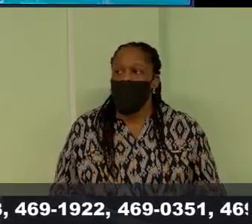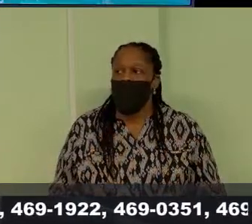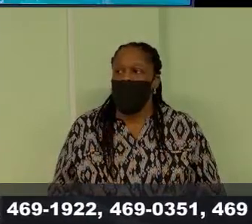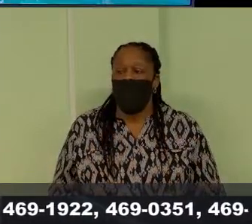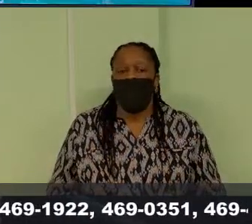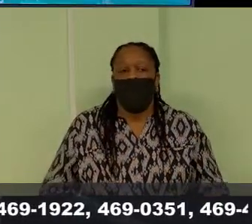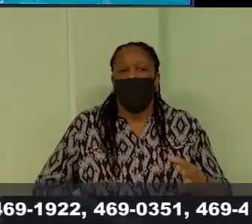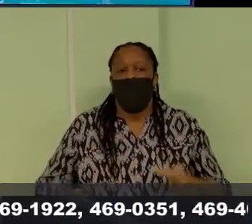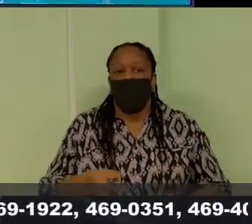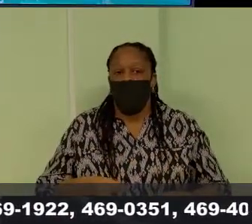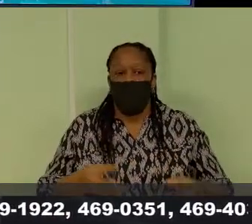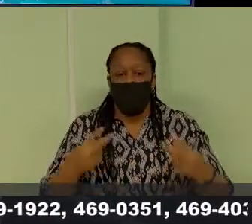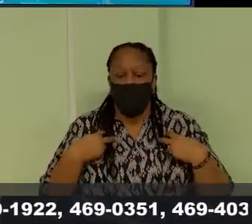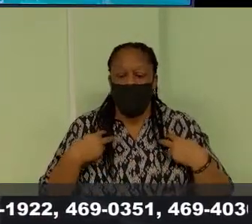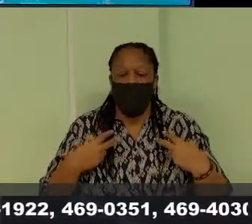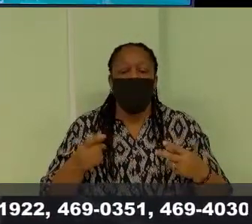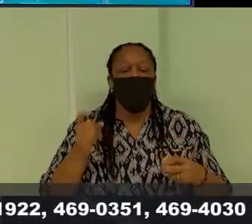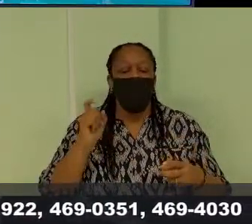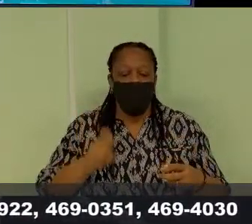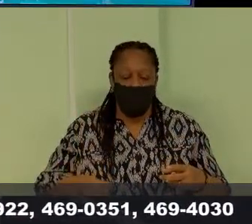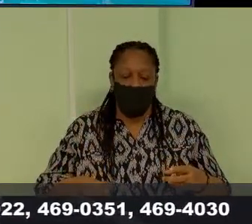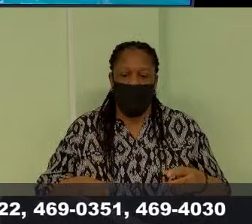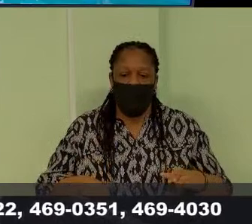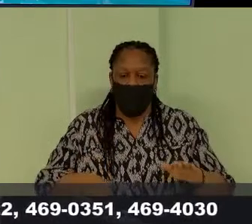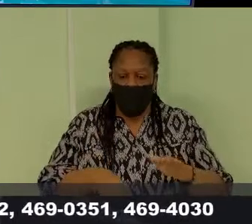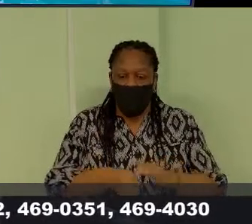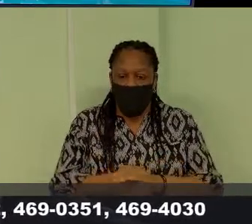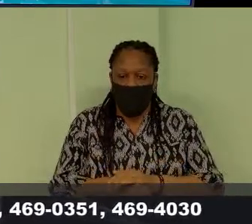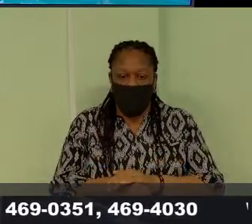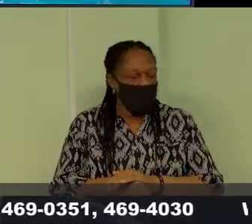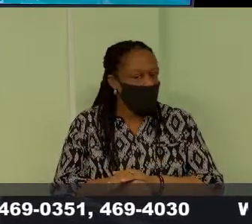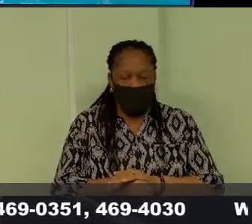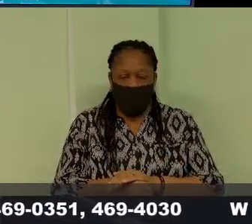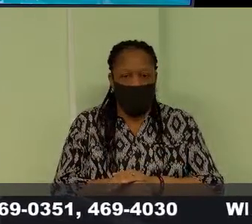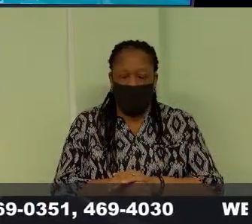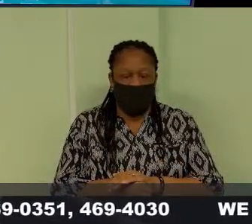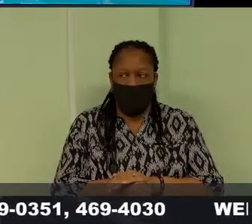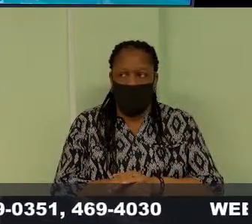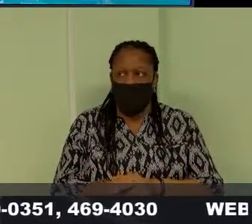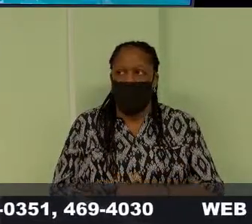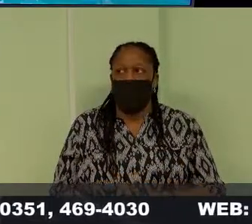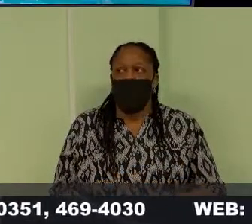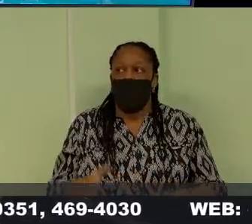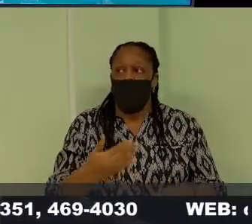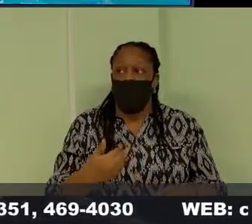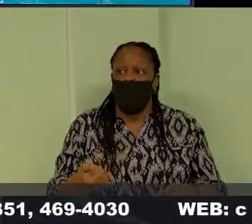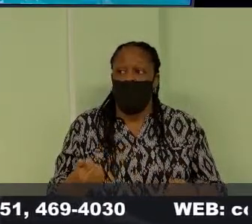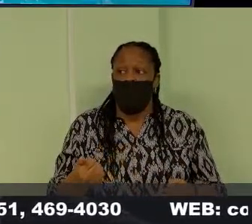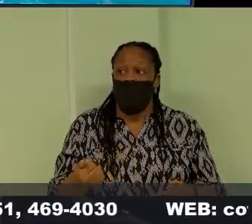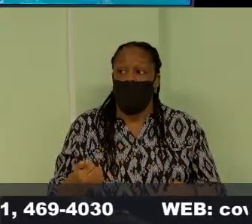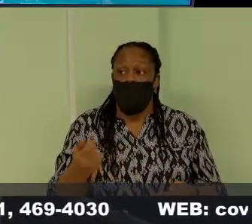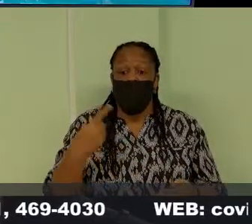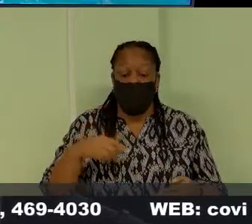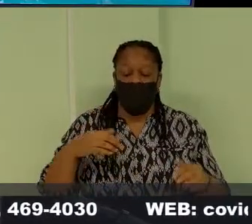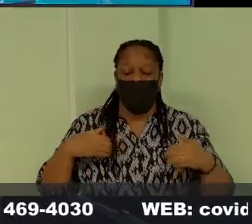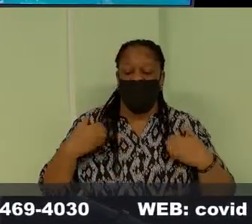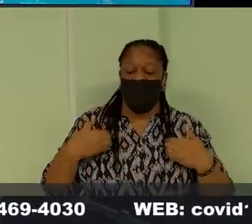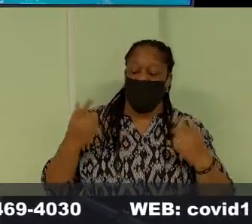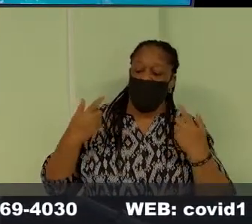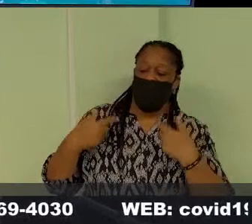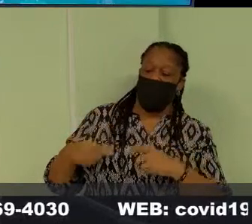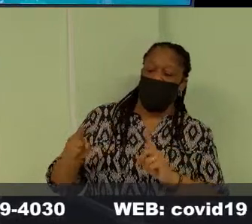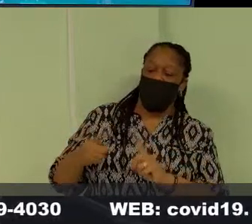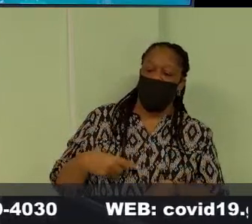they are to occur at all. We also have to remember that we have to protect the vulnerable. And so you might be young and think that you can go